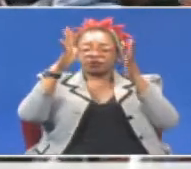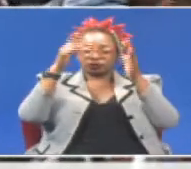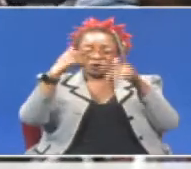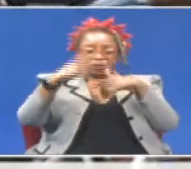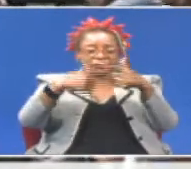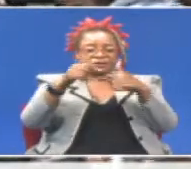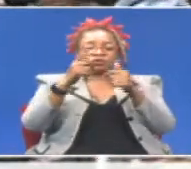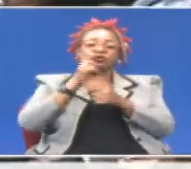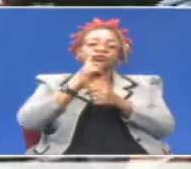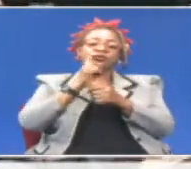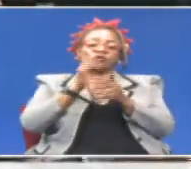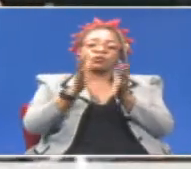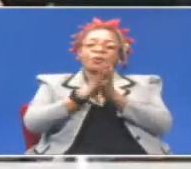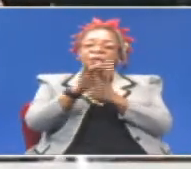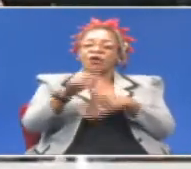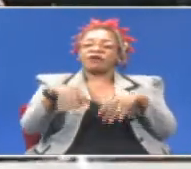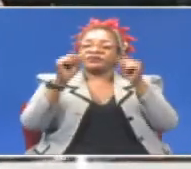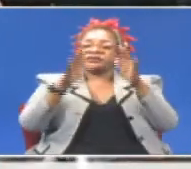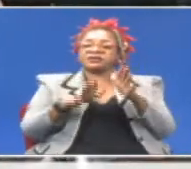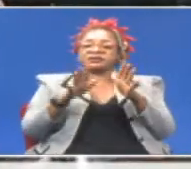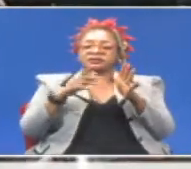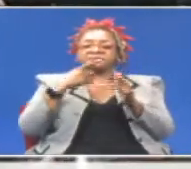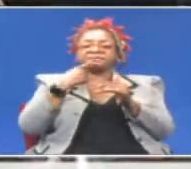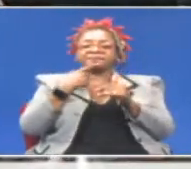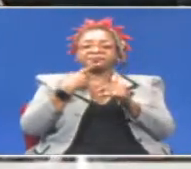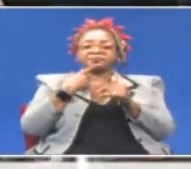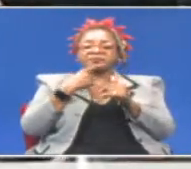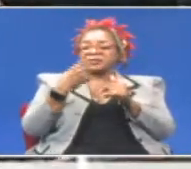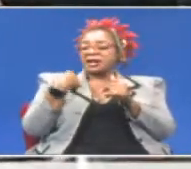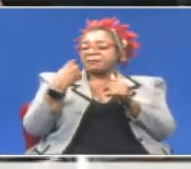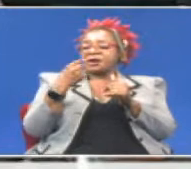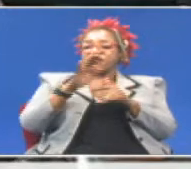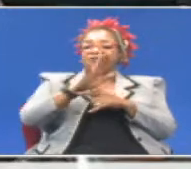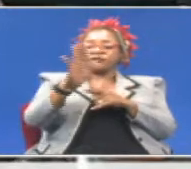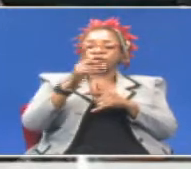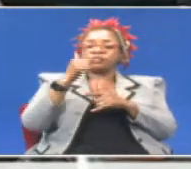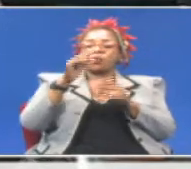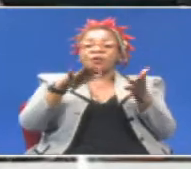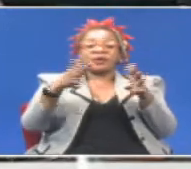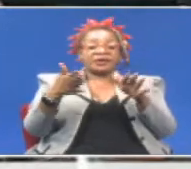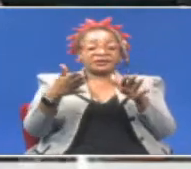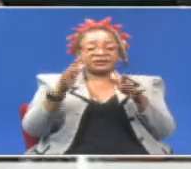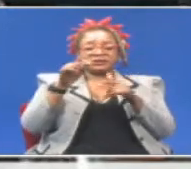tomorrow, with the officers fearing that the numbers of those might have perished